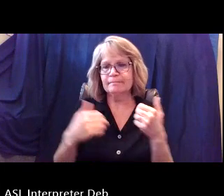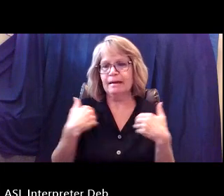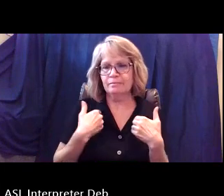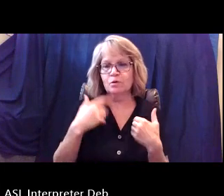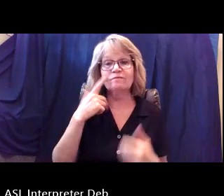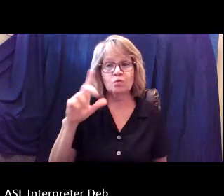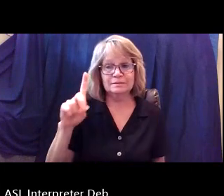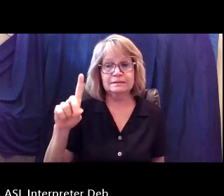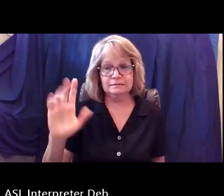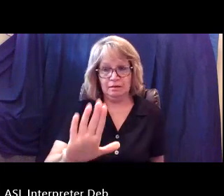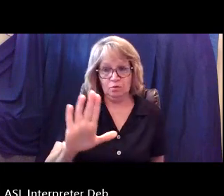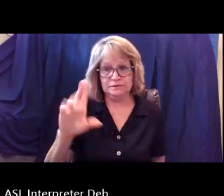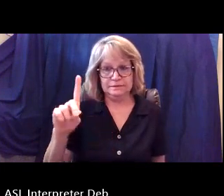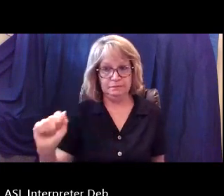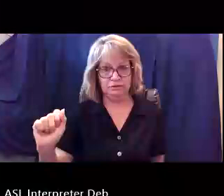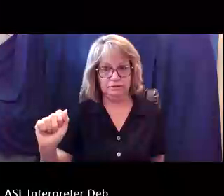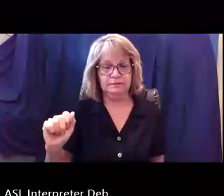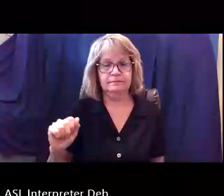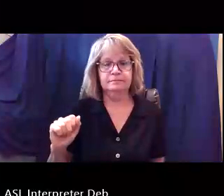disability.